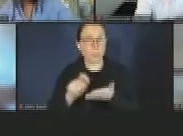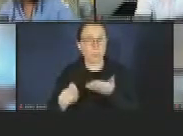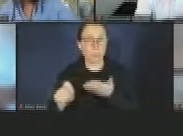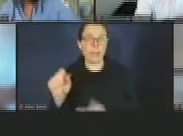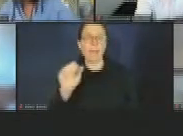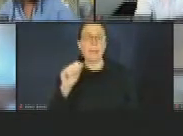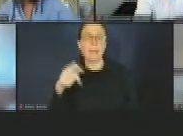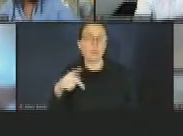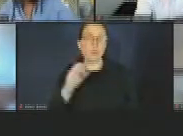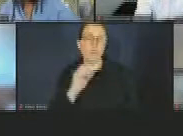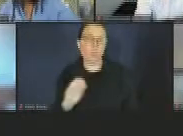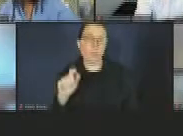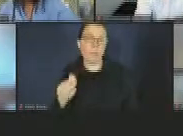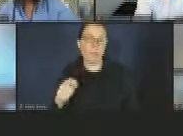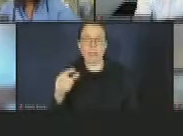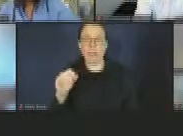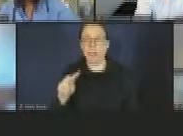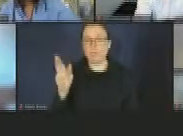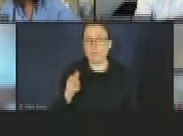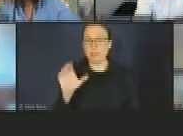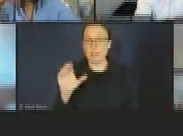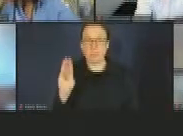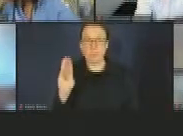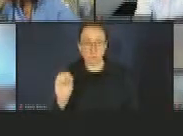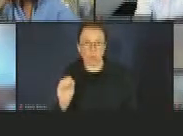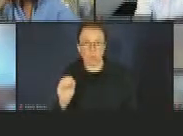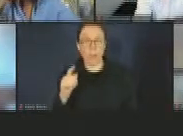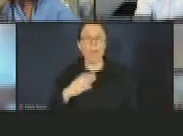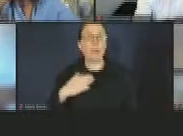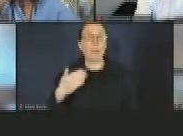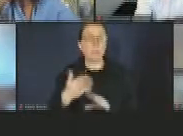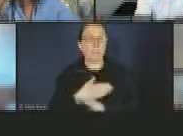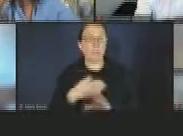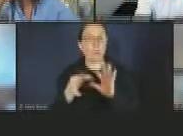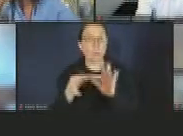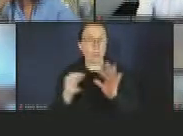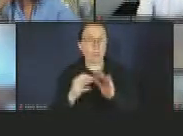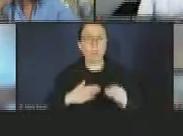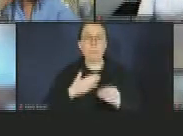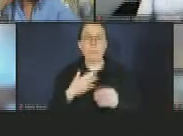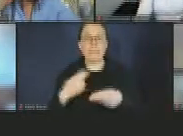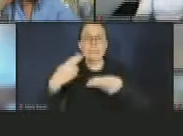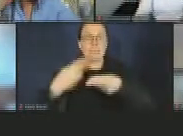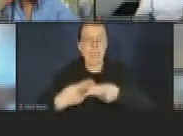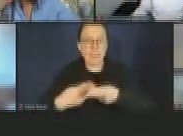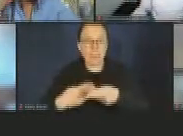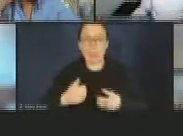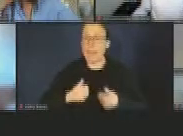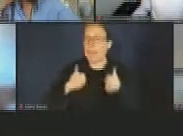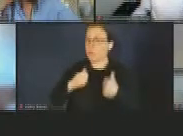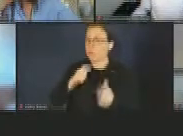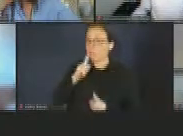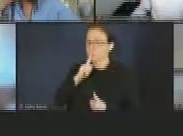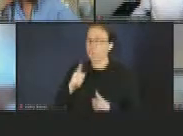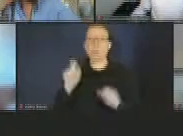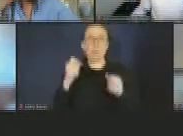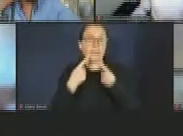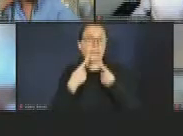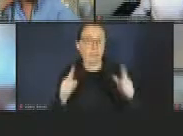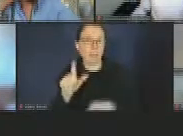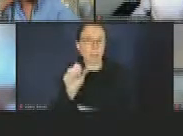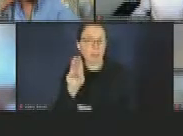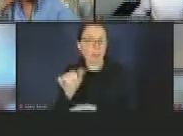portlandoregon.gov/CBO. When testifying, please state your name for the record, but your address is not necessary. You can declare if you're a lobbyist, and if you're representing